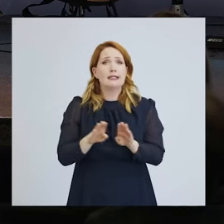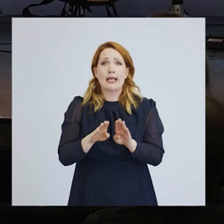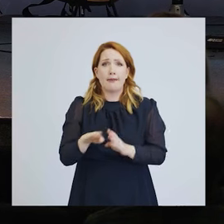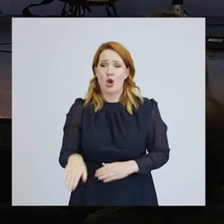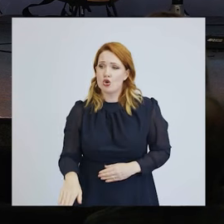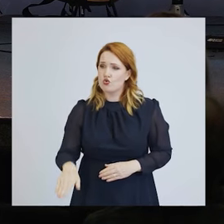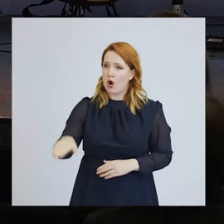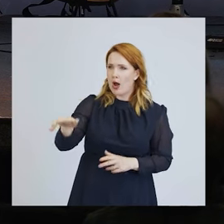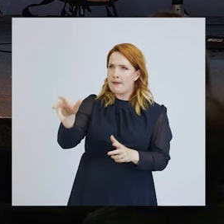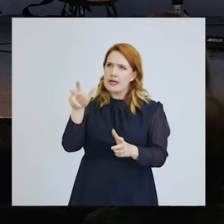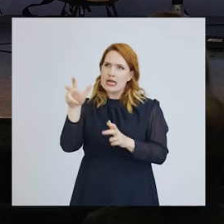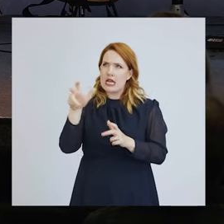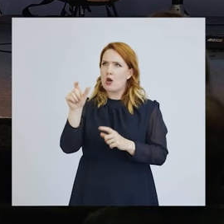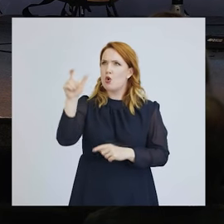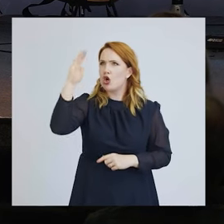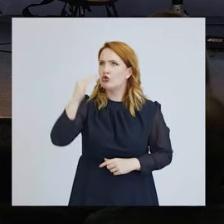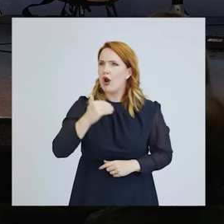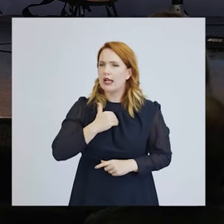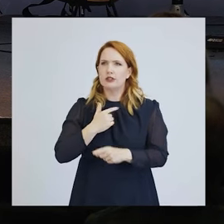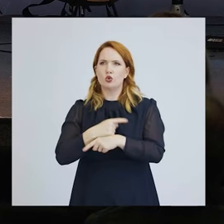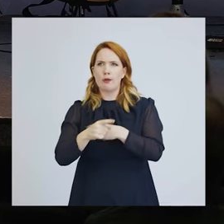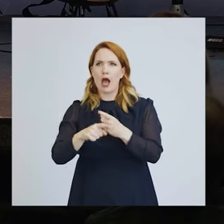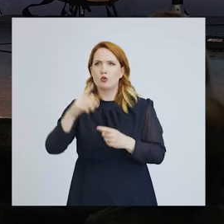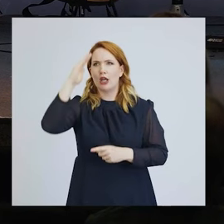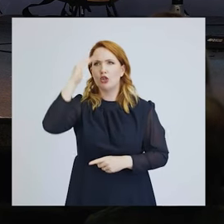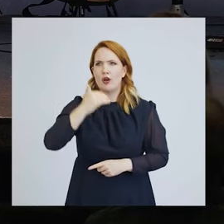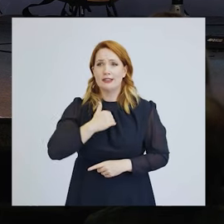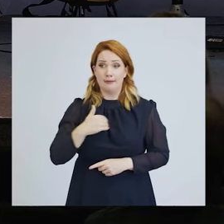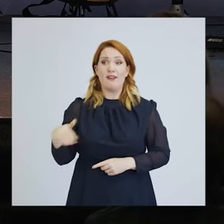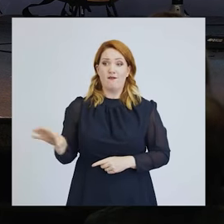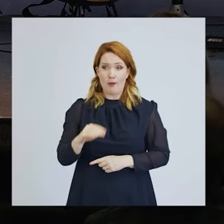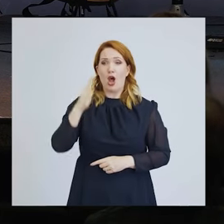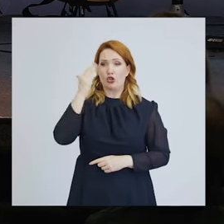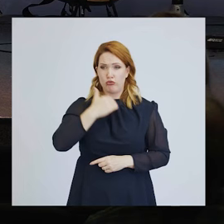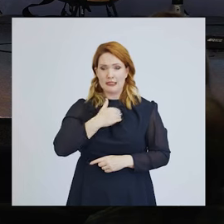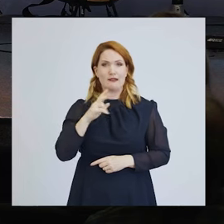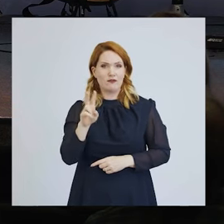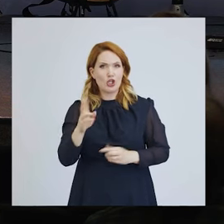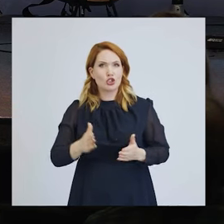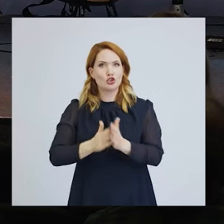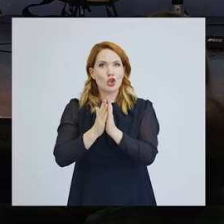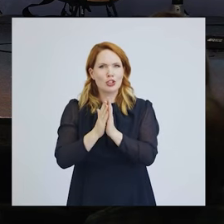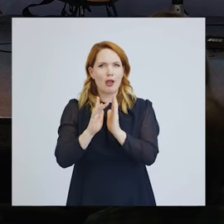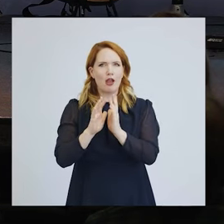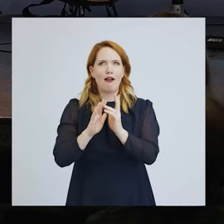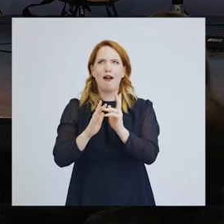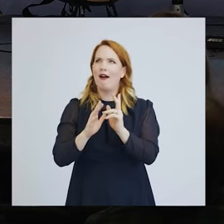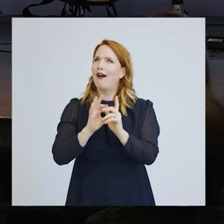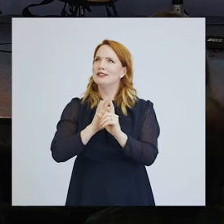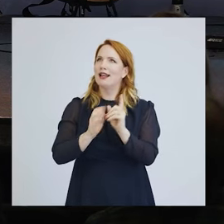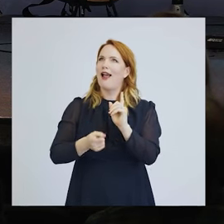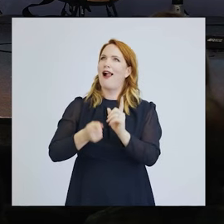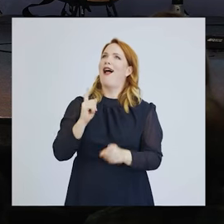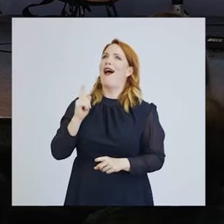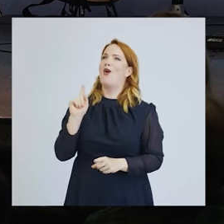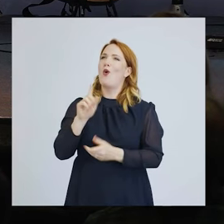Grace. And I'd be like that as well because I've grown up my whole life hearing about grace and even saying, talking about grace. I am from Grace Vineyard, and yet I